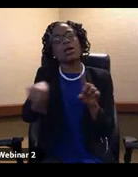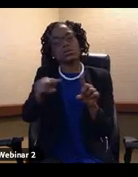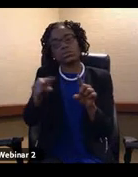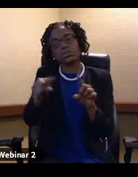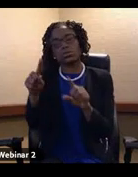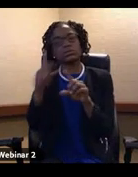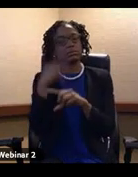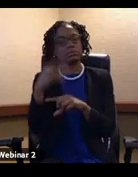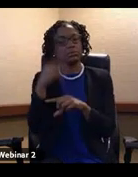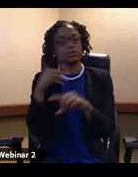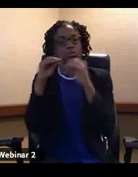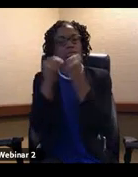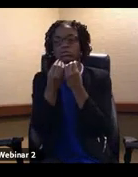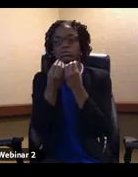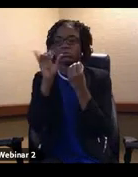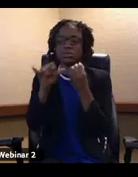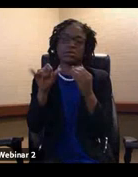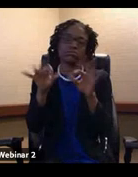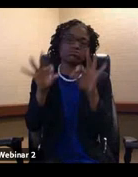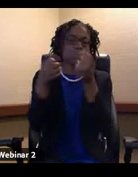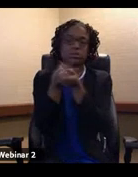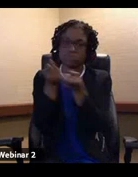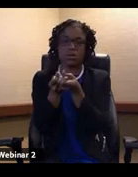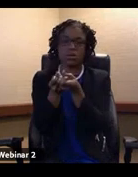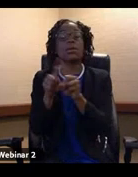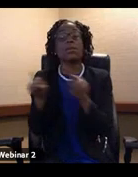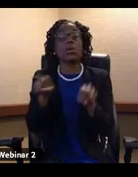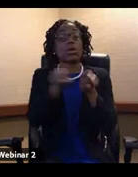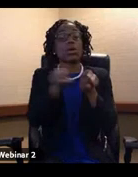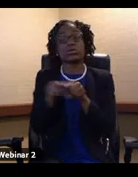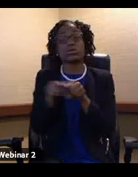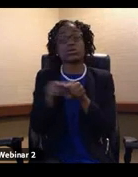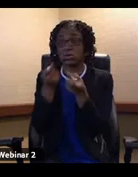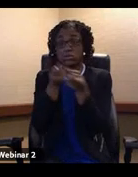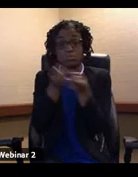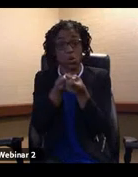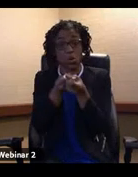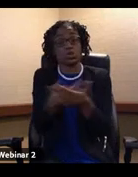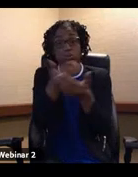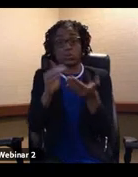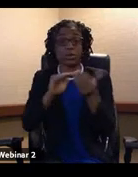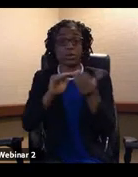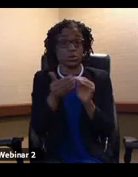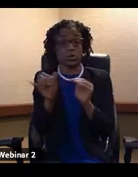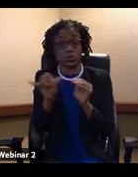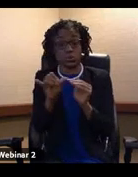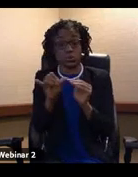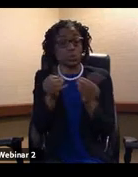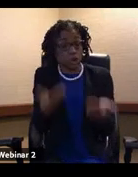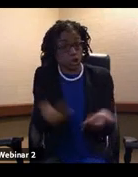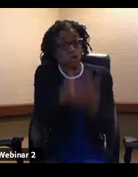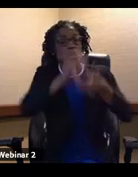experienced organizations in this grant program, but we also fund new communities and new collaborations to start doing this